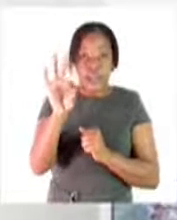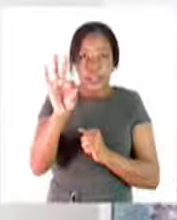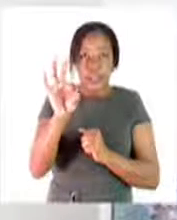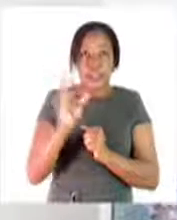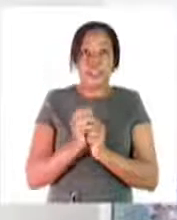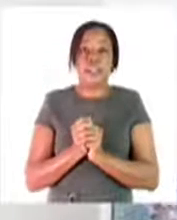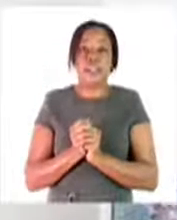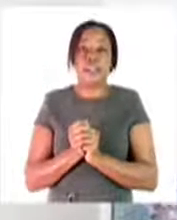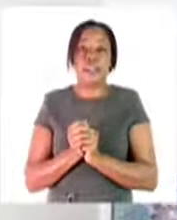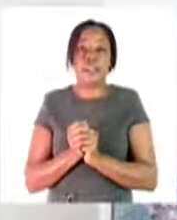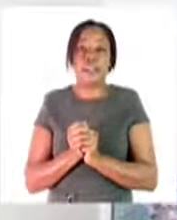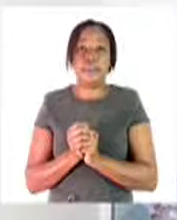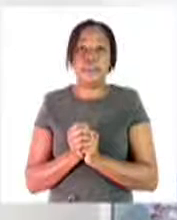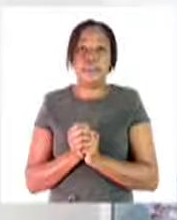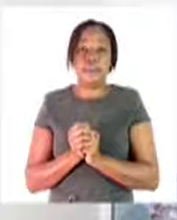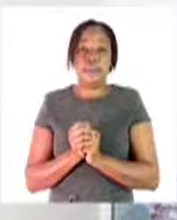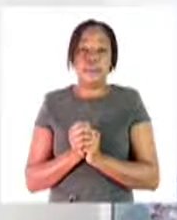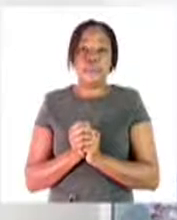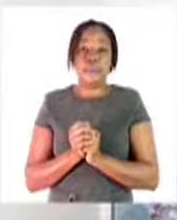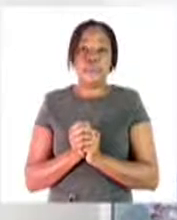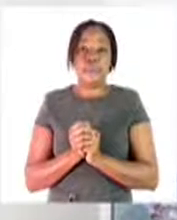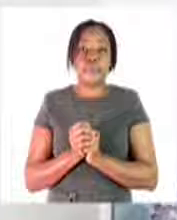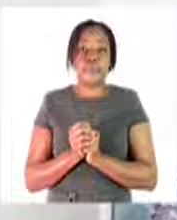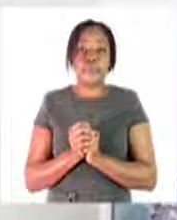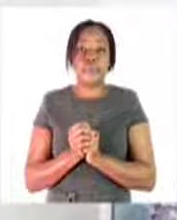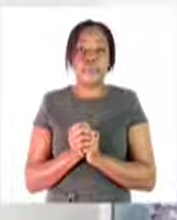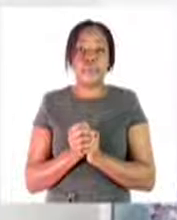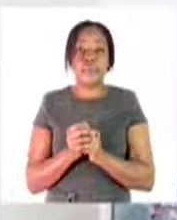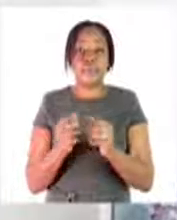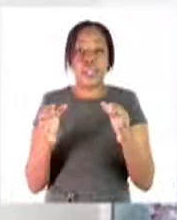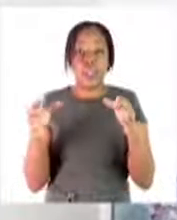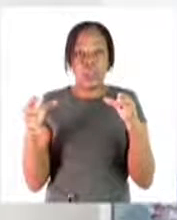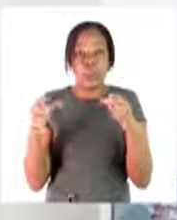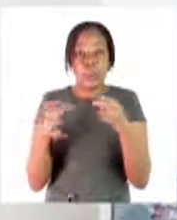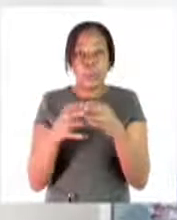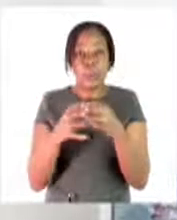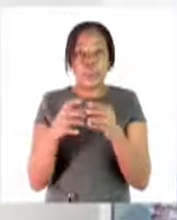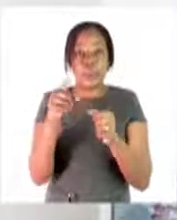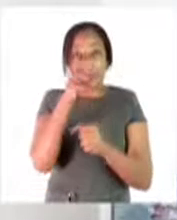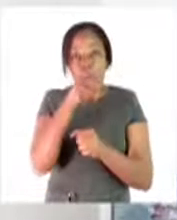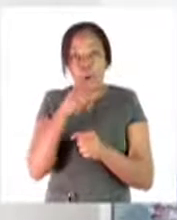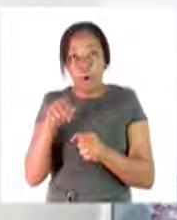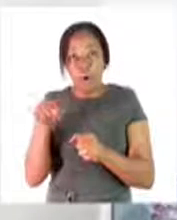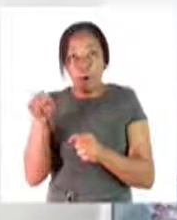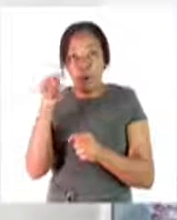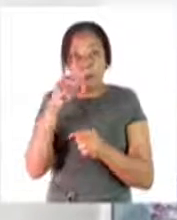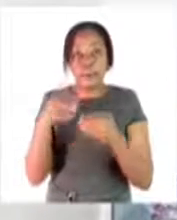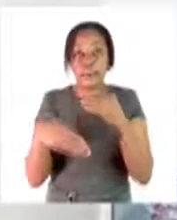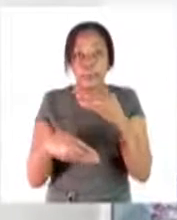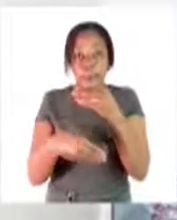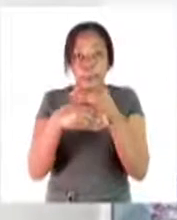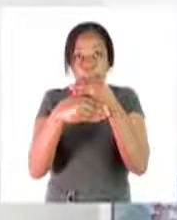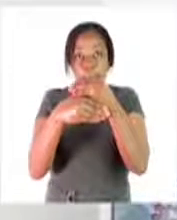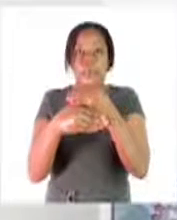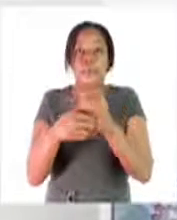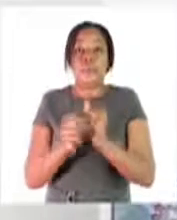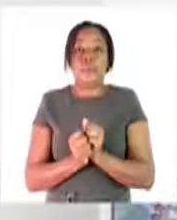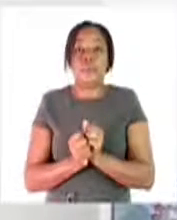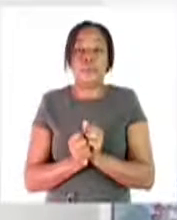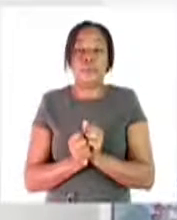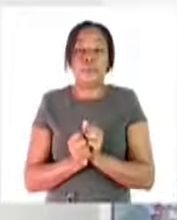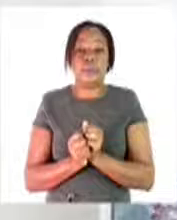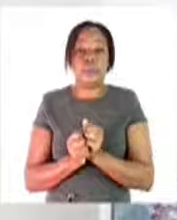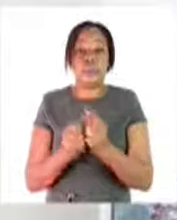6, 7, 8, 9. Those are my sticks. Now, when I'm adding, I have to